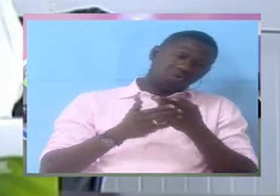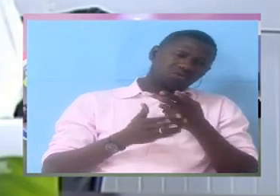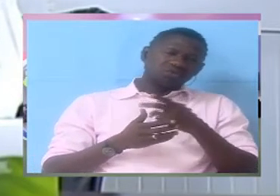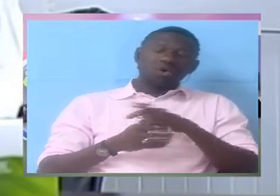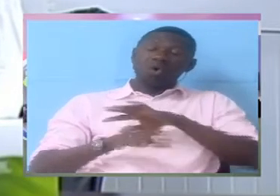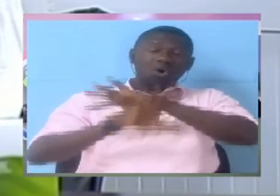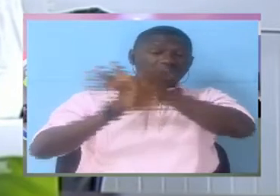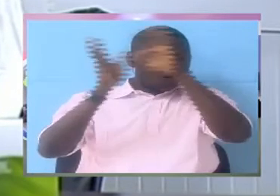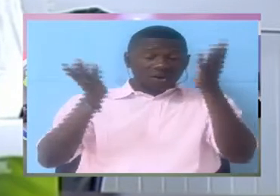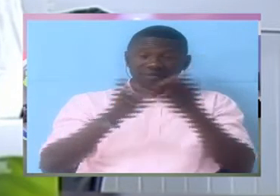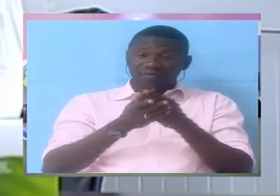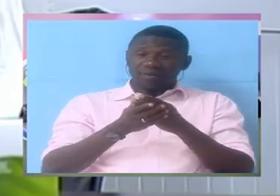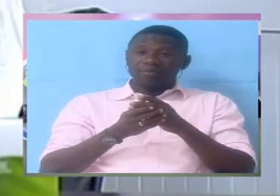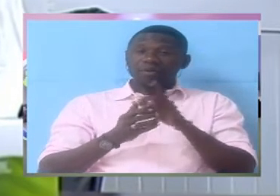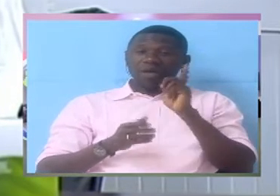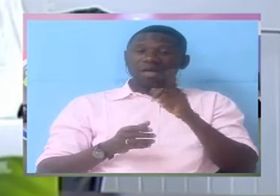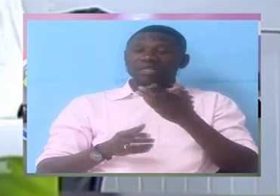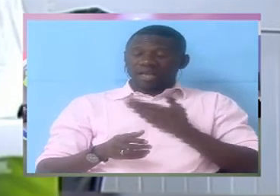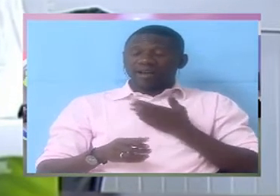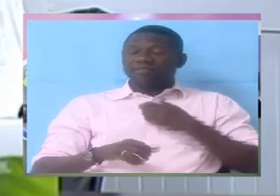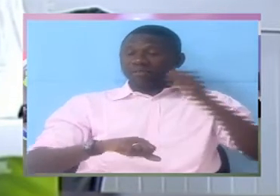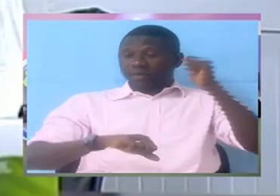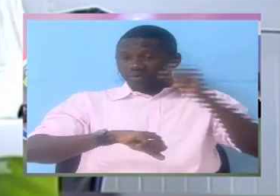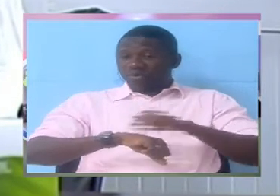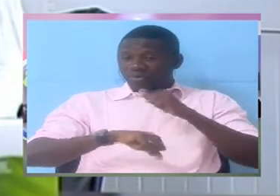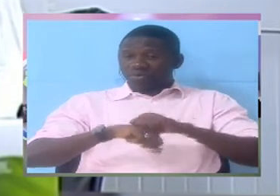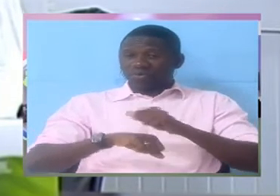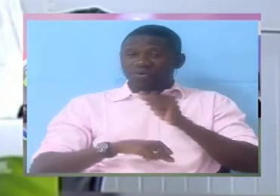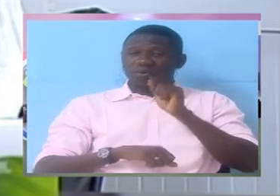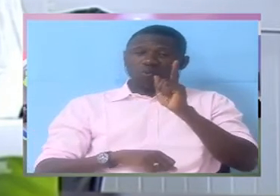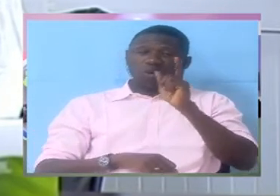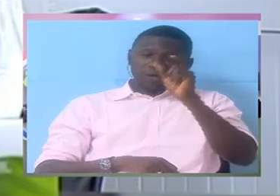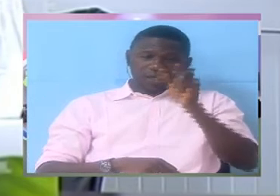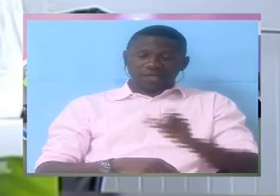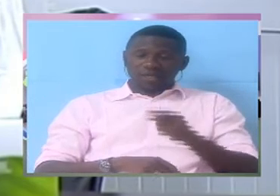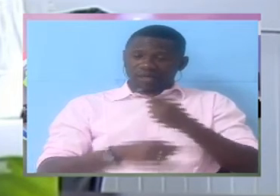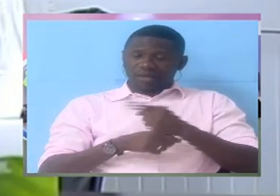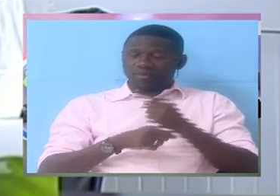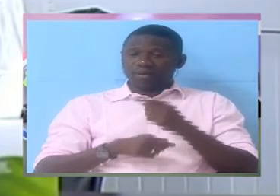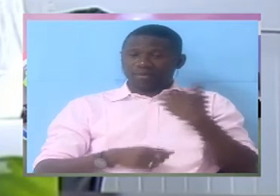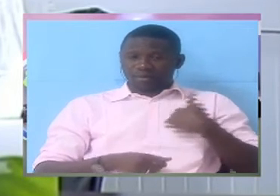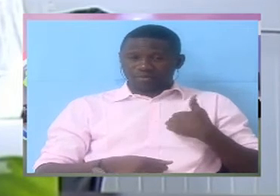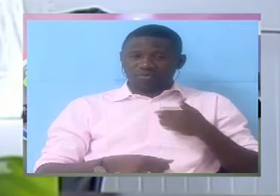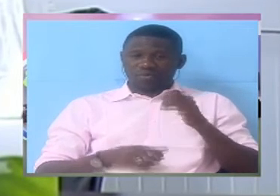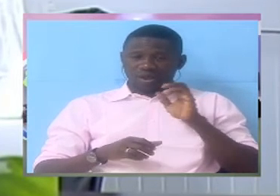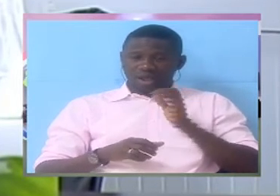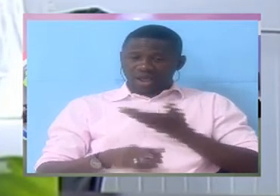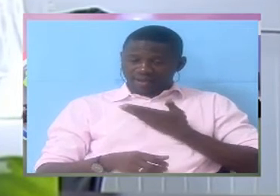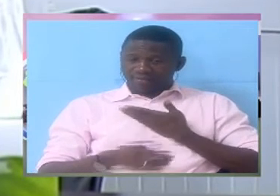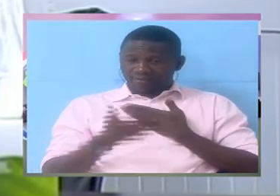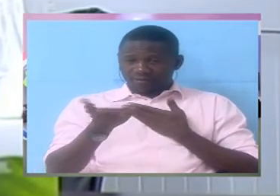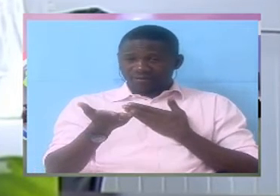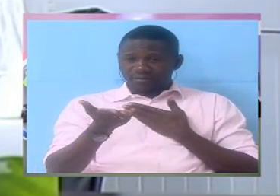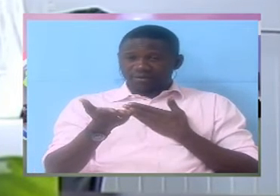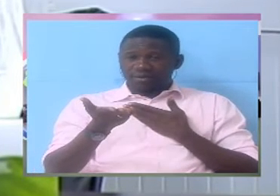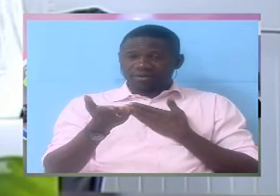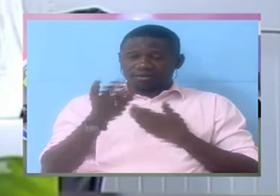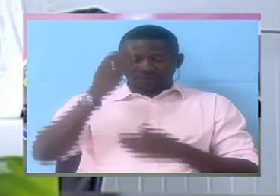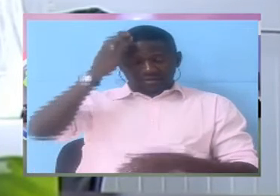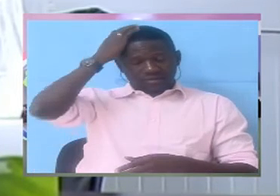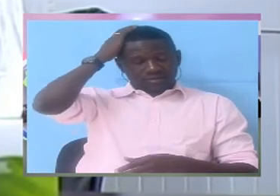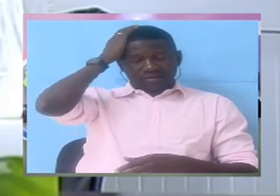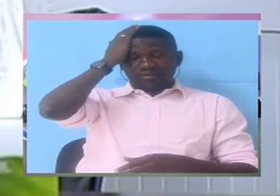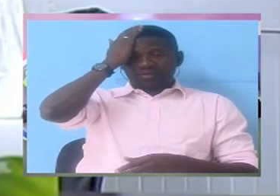NIA ko no maksatakan amunta la ko mun yindi ko menu be sita o sirango kanje wolu be